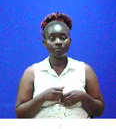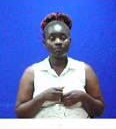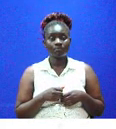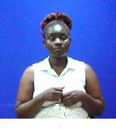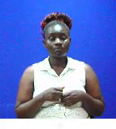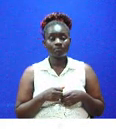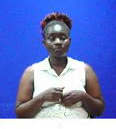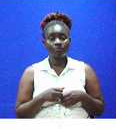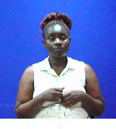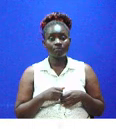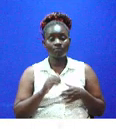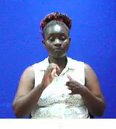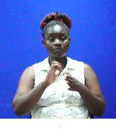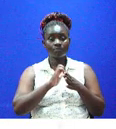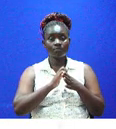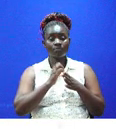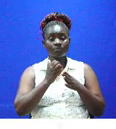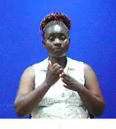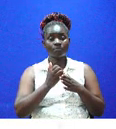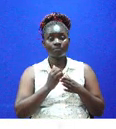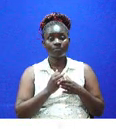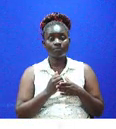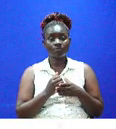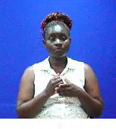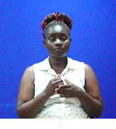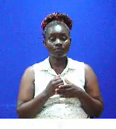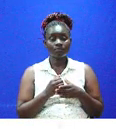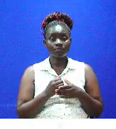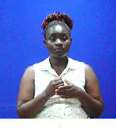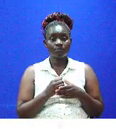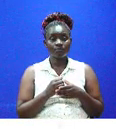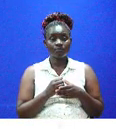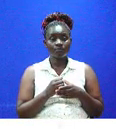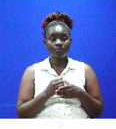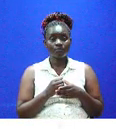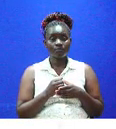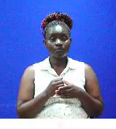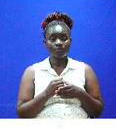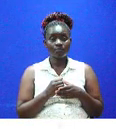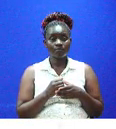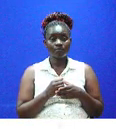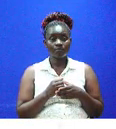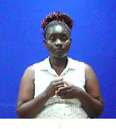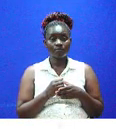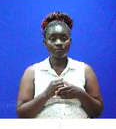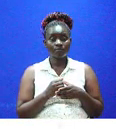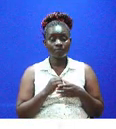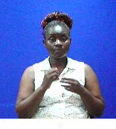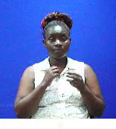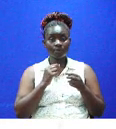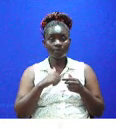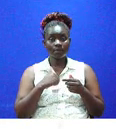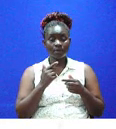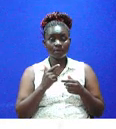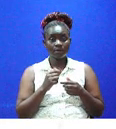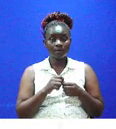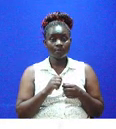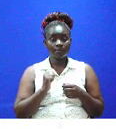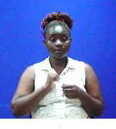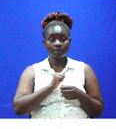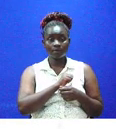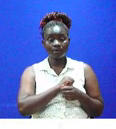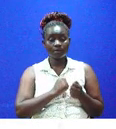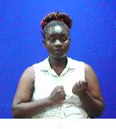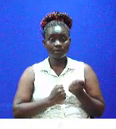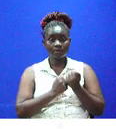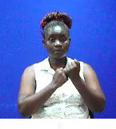children, even for men. So I'm just calling upon all the legislators in our National Assembly, Senate, to support